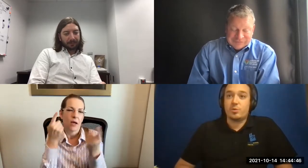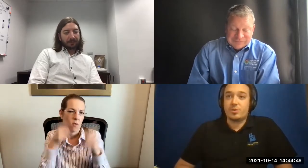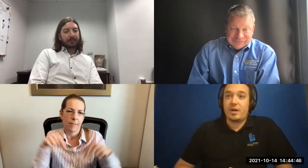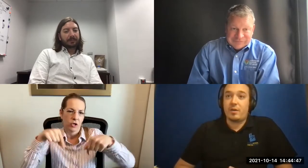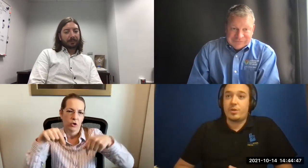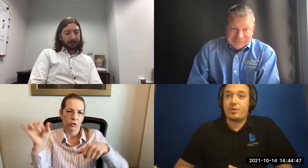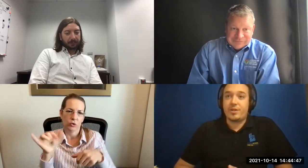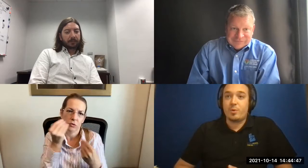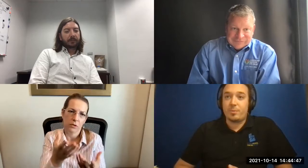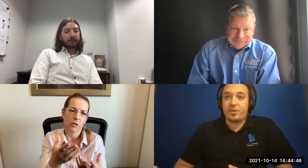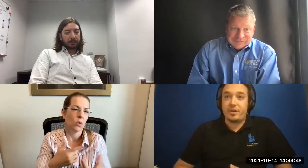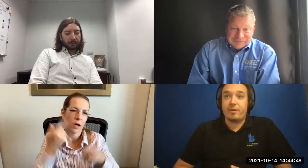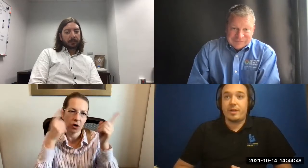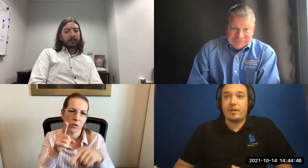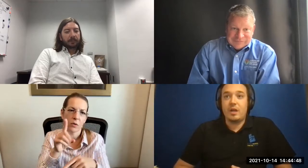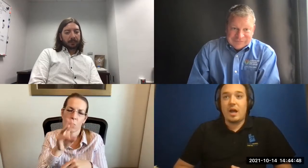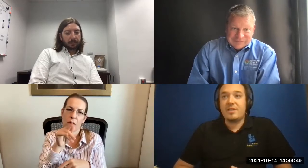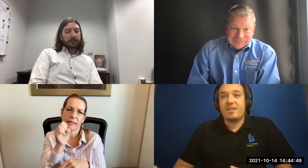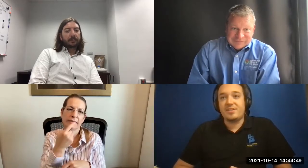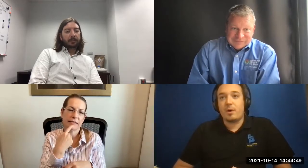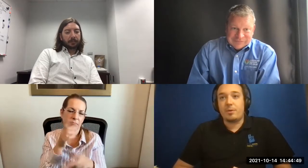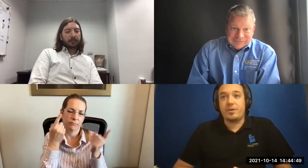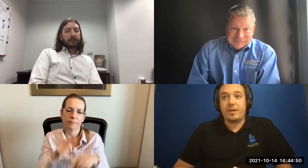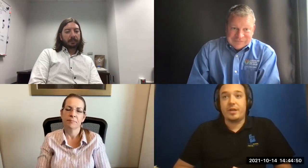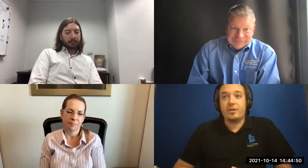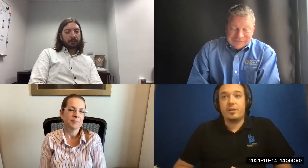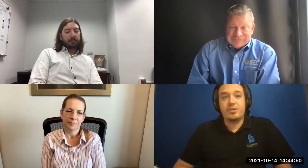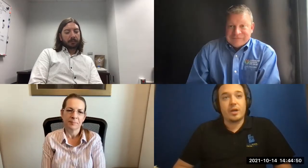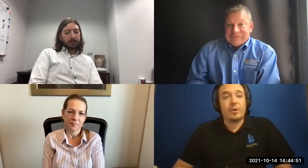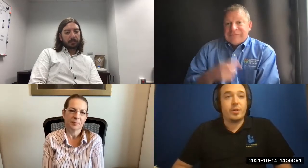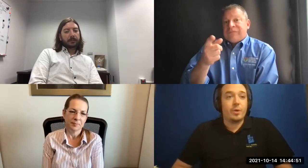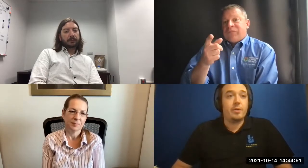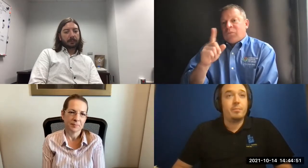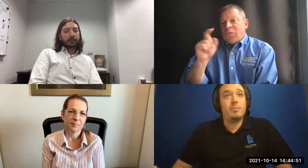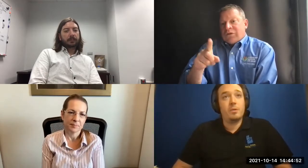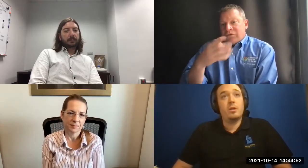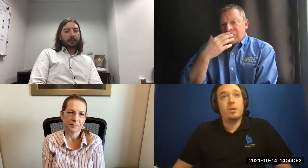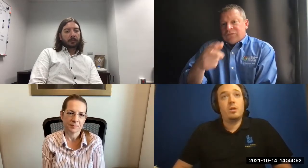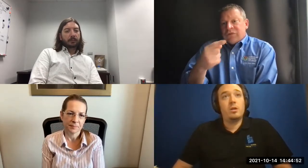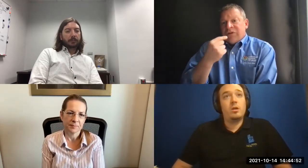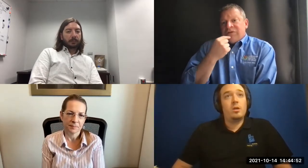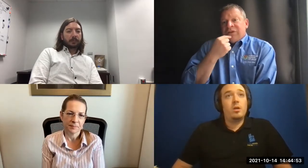other deaf schools there, which creates more opportunity for data. I see that same opportunity here. So I agree with you, Wyatt.